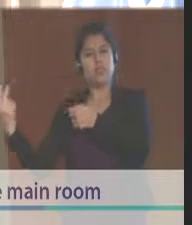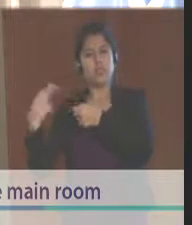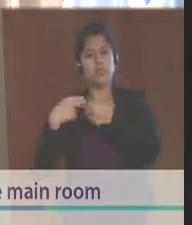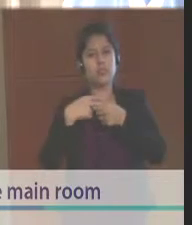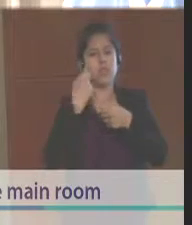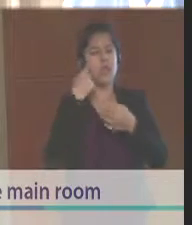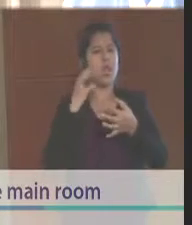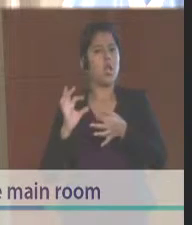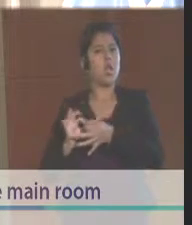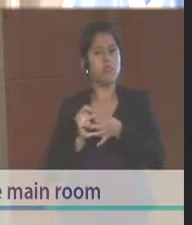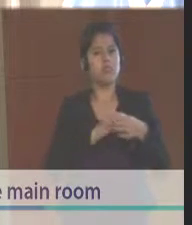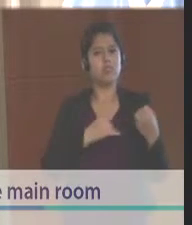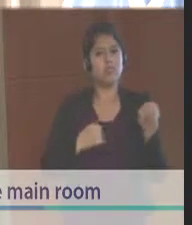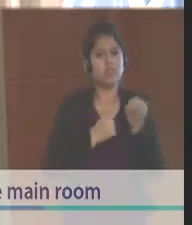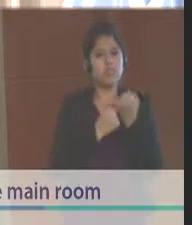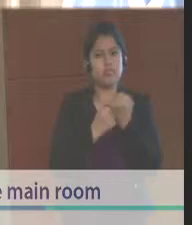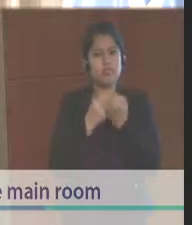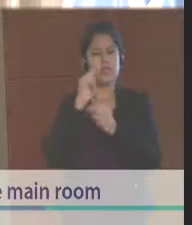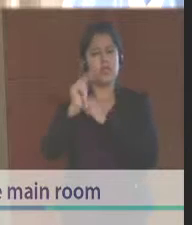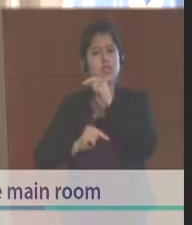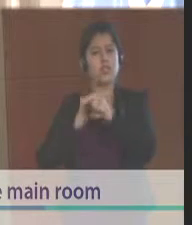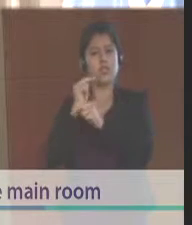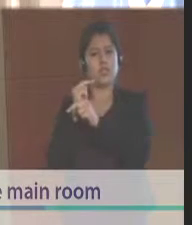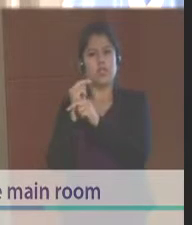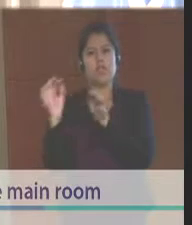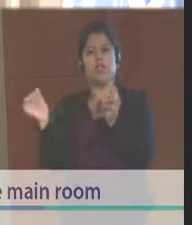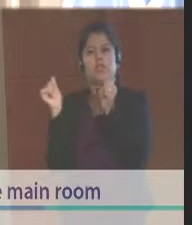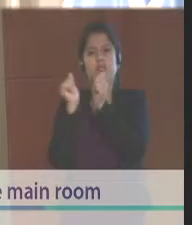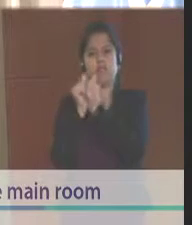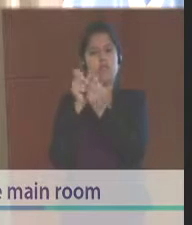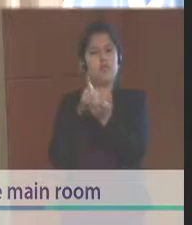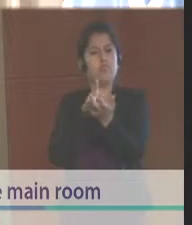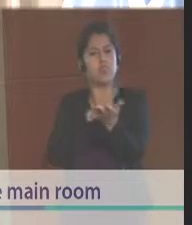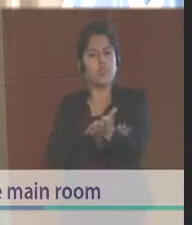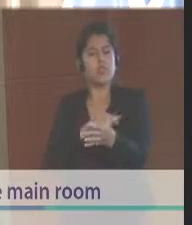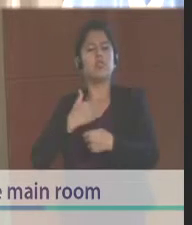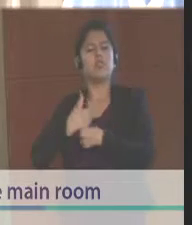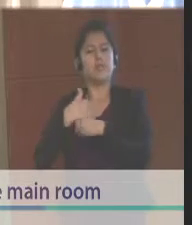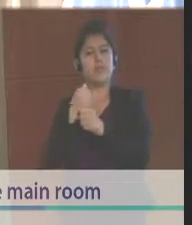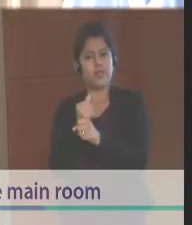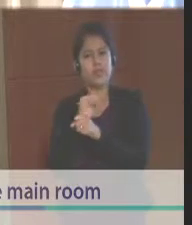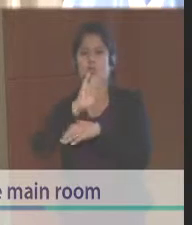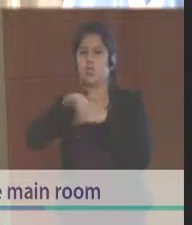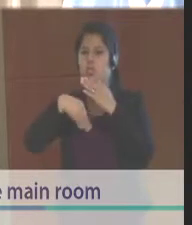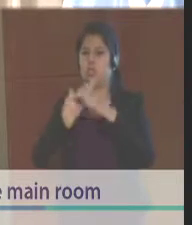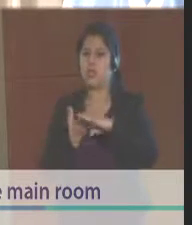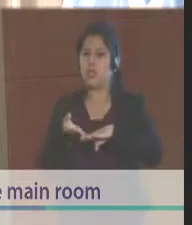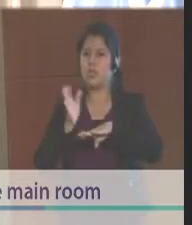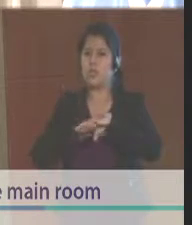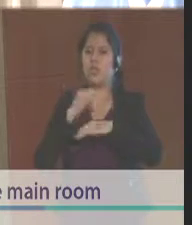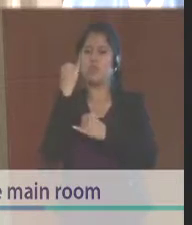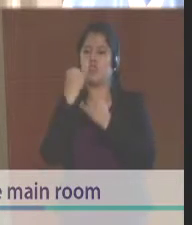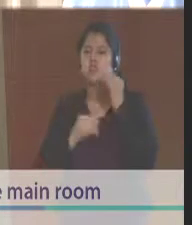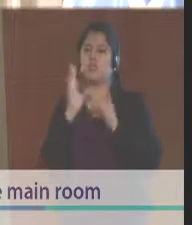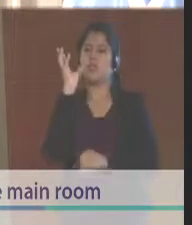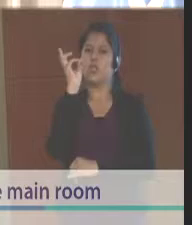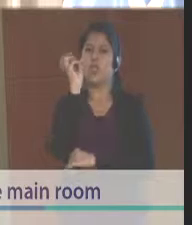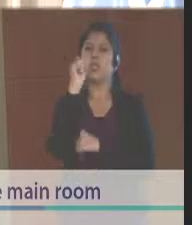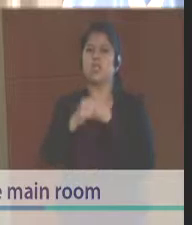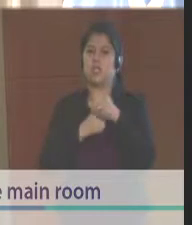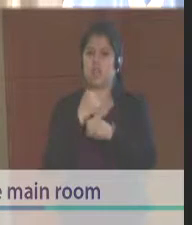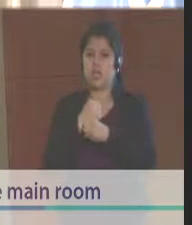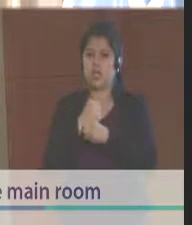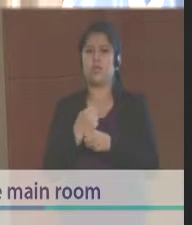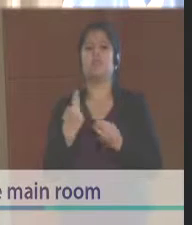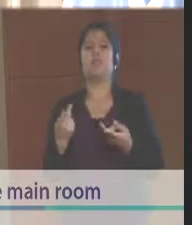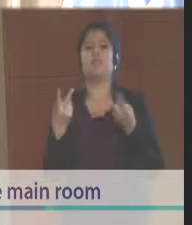why we have had international collaboration through a set of projects that have been carried out, above all